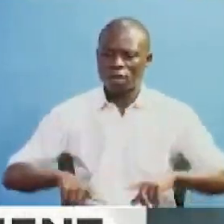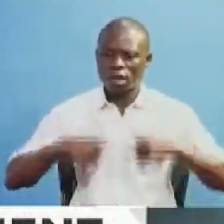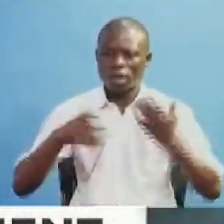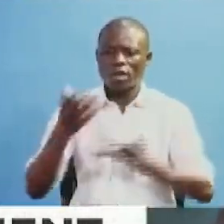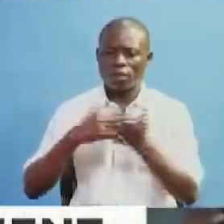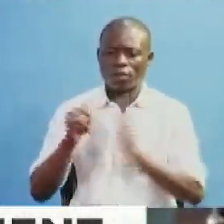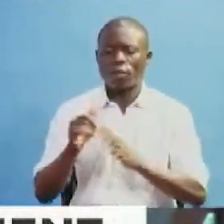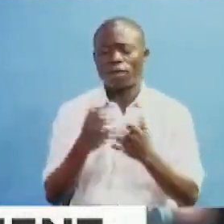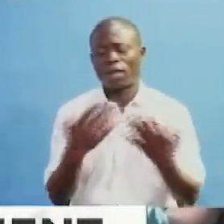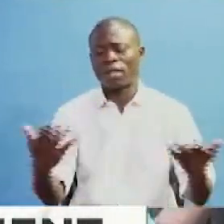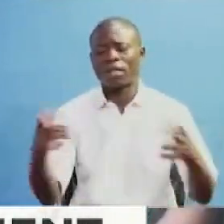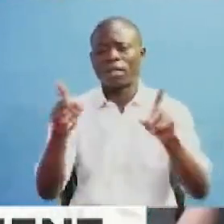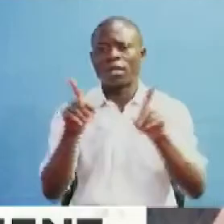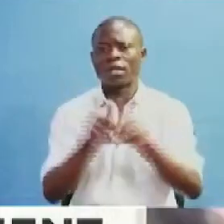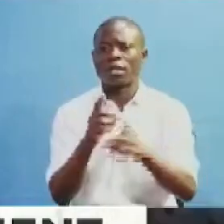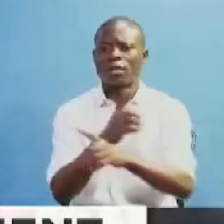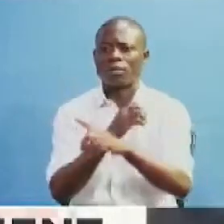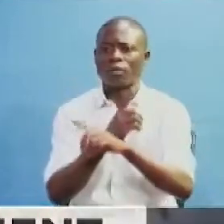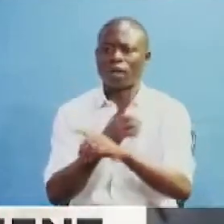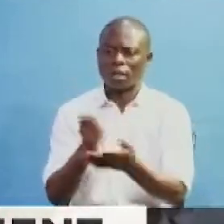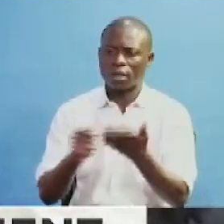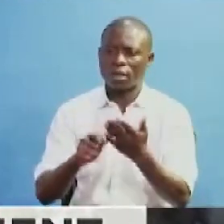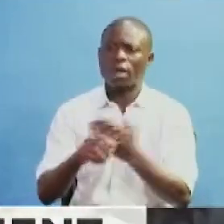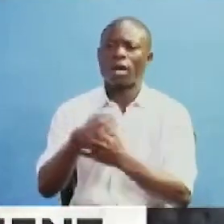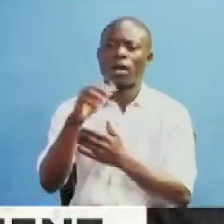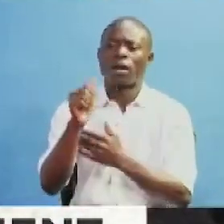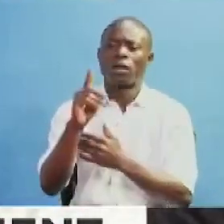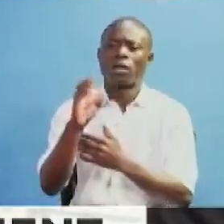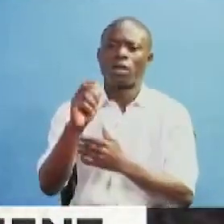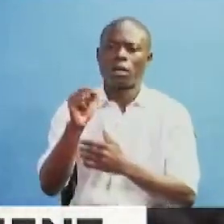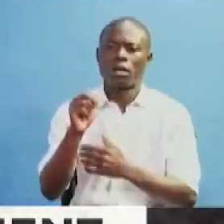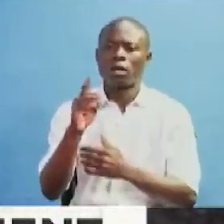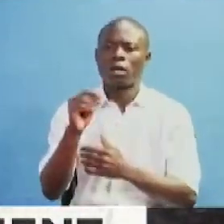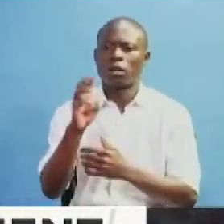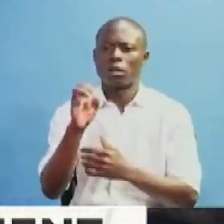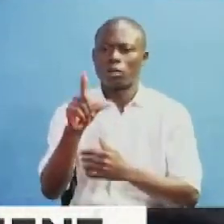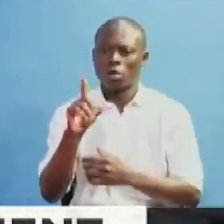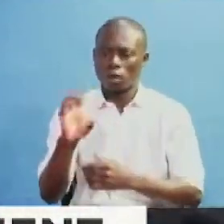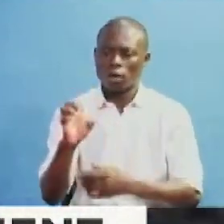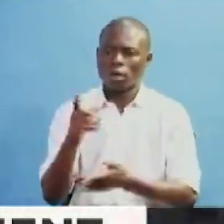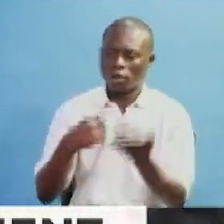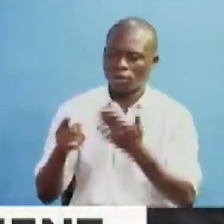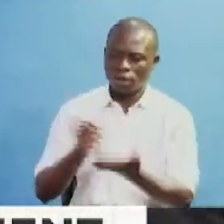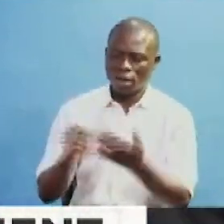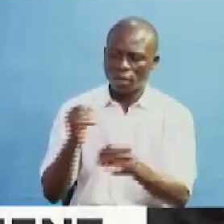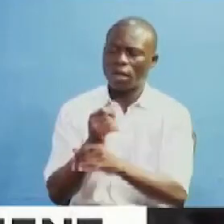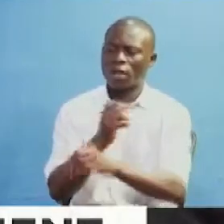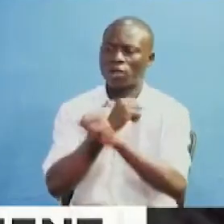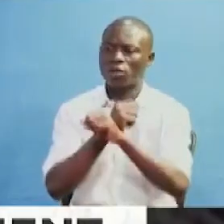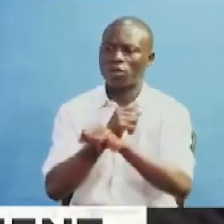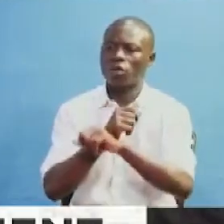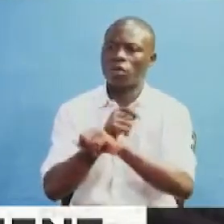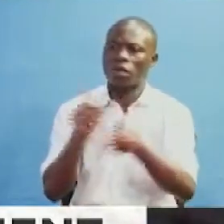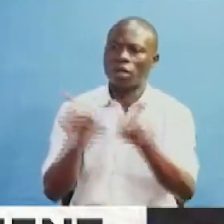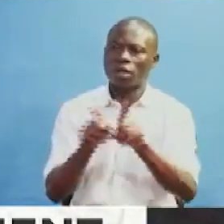destruction of properties, Defense Cabinet Secretary Edwin Duale issued a Gazette notice declaring a national security emergency,